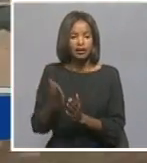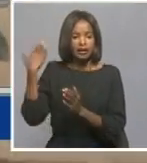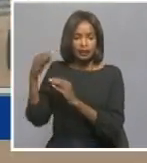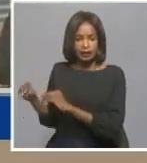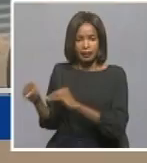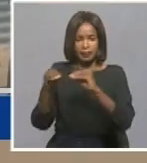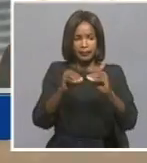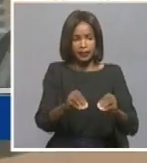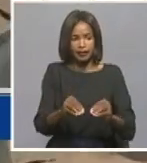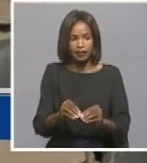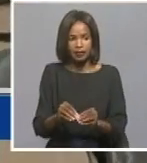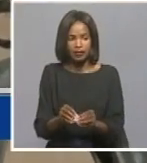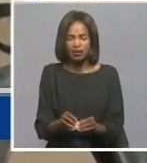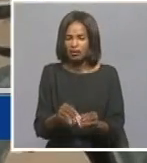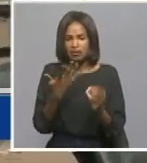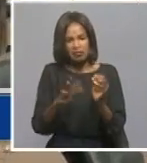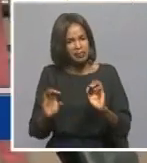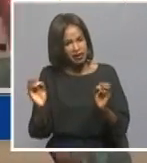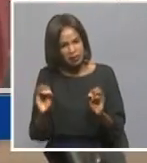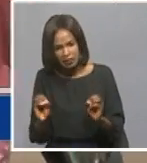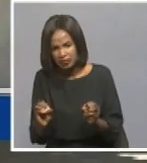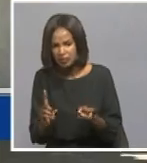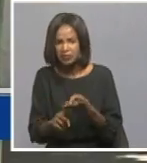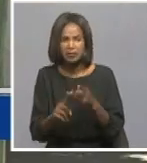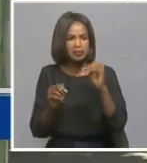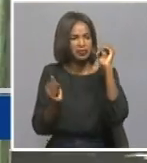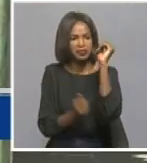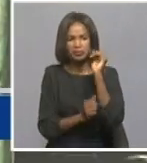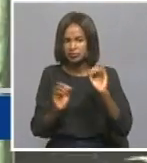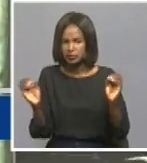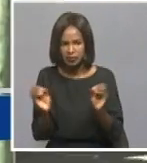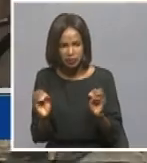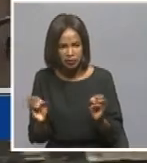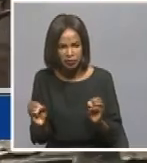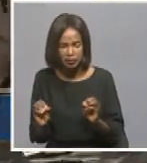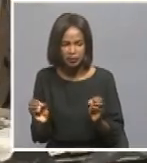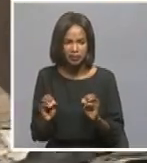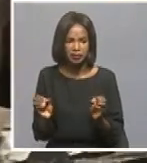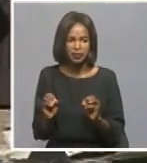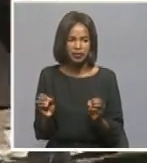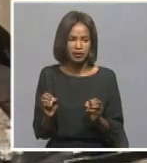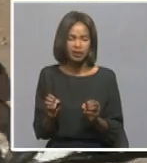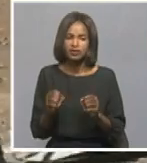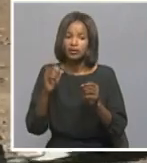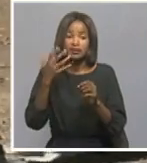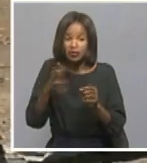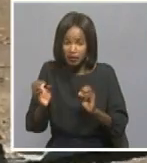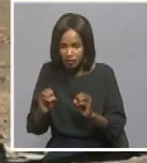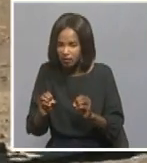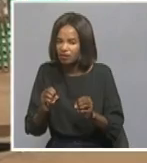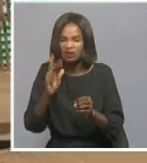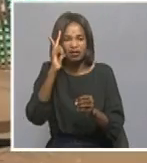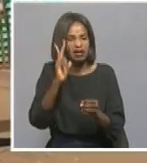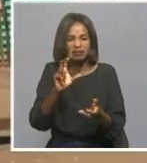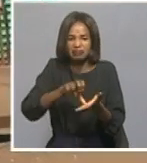relocation. There is limited basic services, such as potable water, which if not addressed may make personal hygiene impossible.